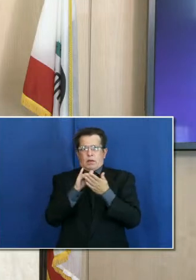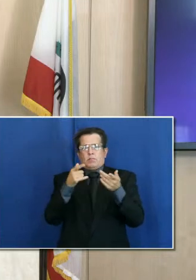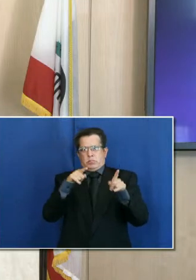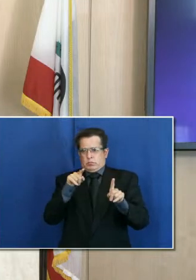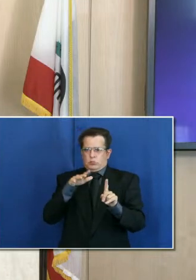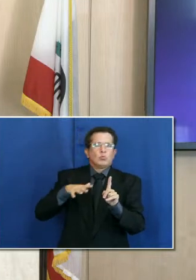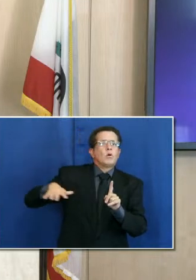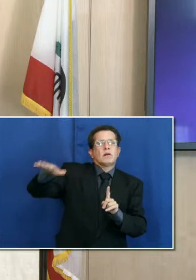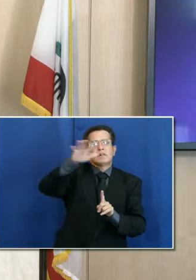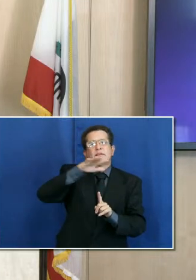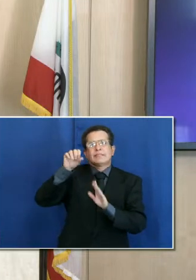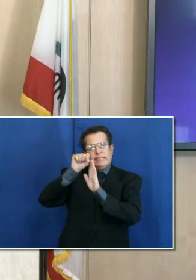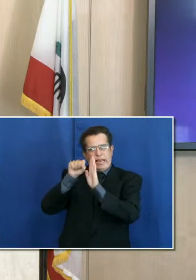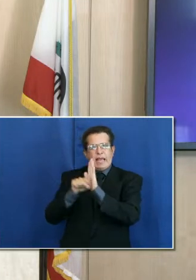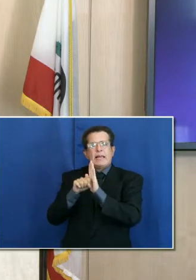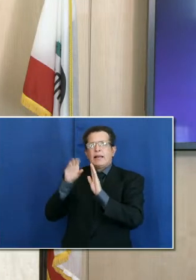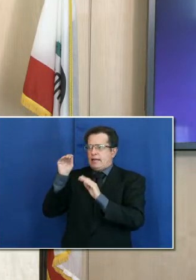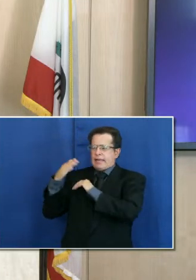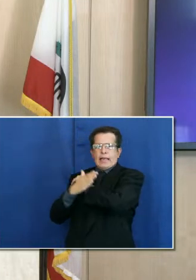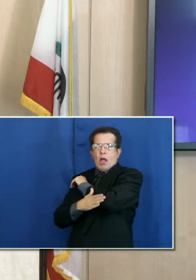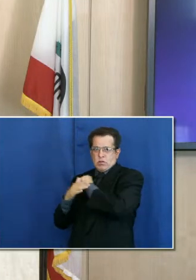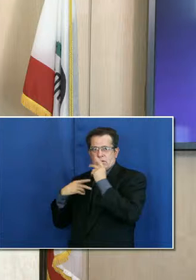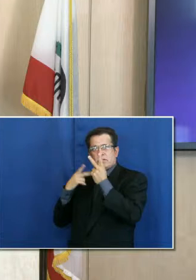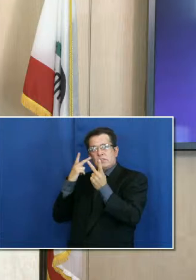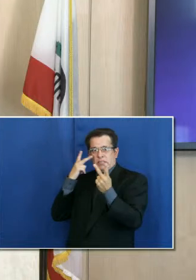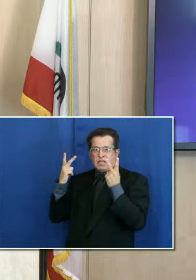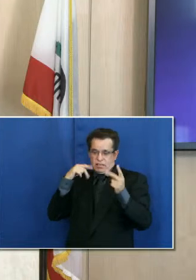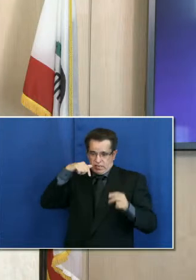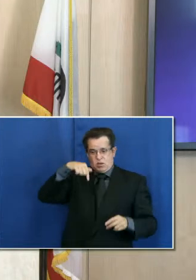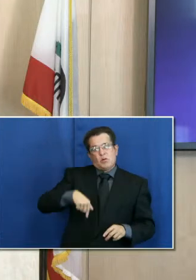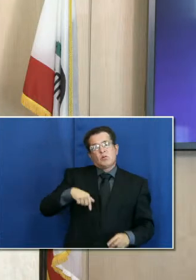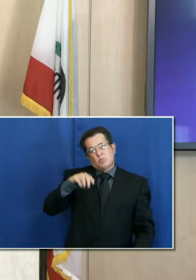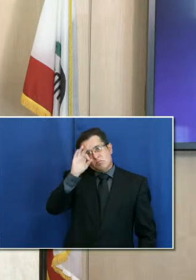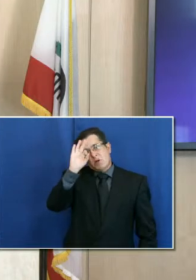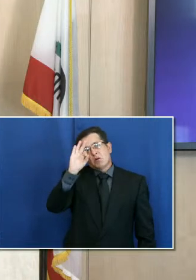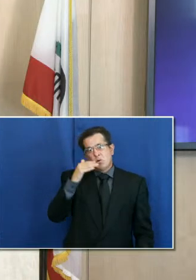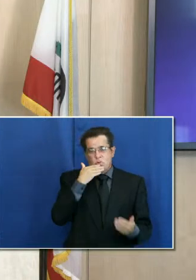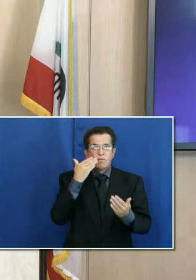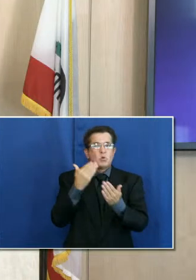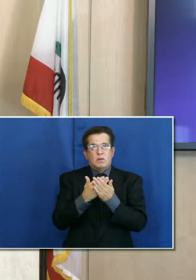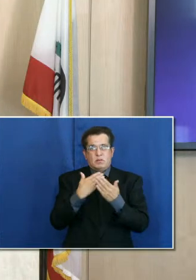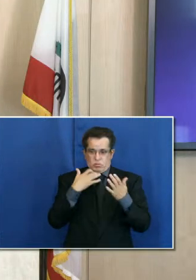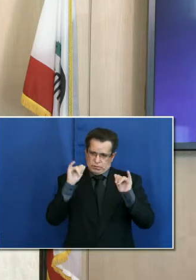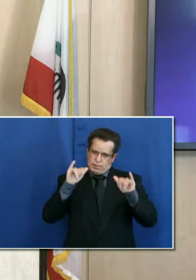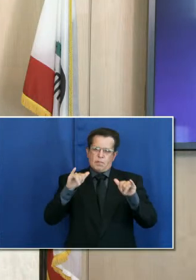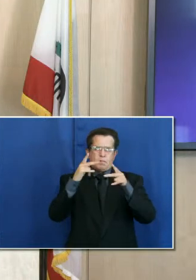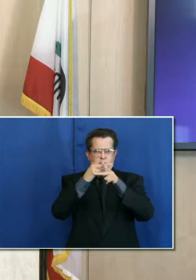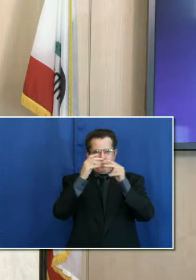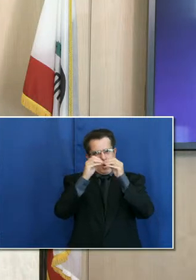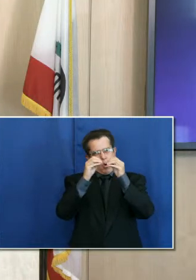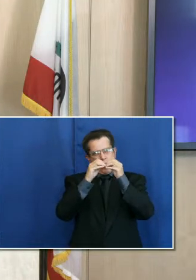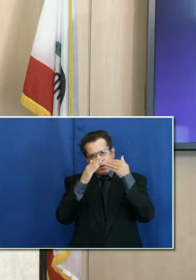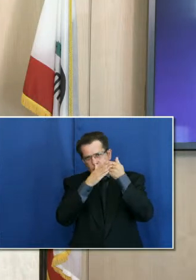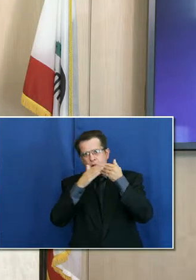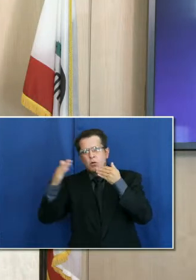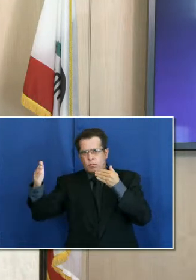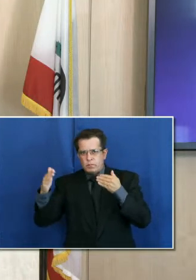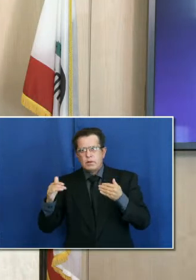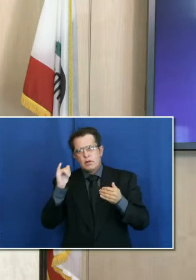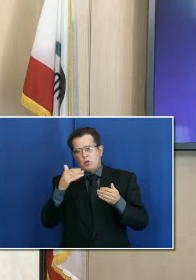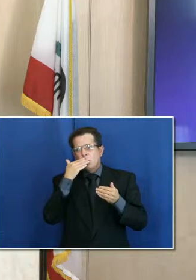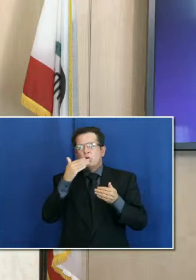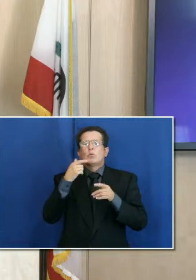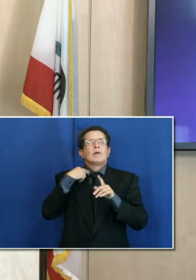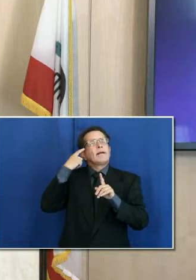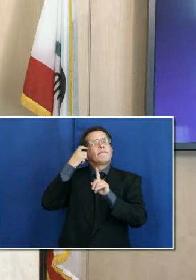on surrounding states and surrounding counties. We've done good as a region, and we want to continue to be in that situation. And it will be good to hear today from Chris